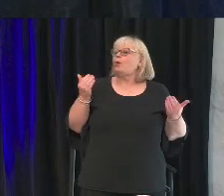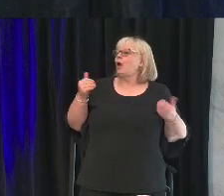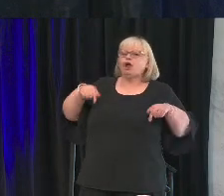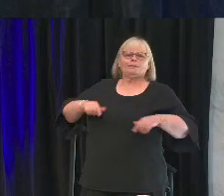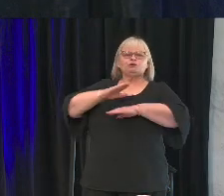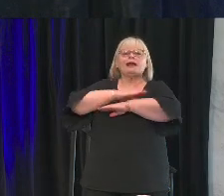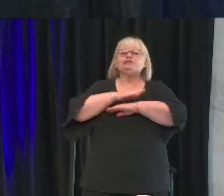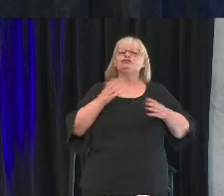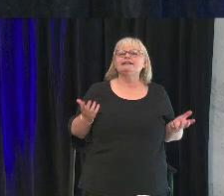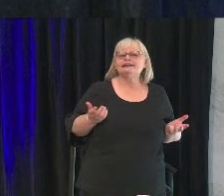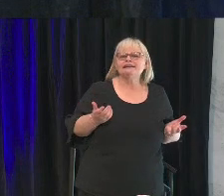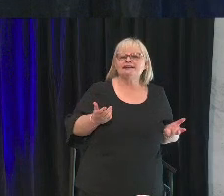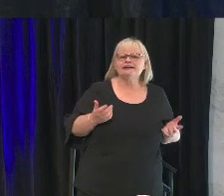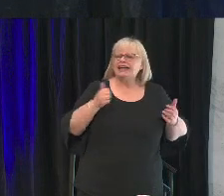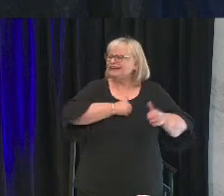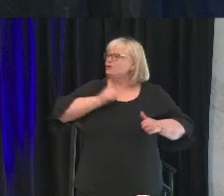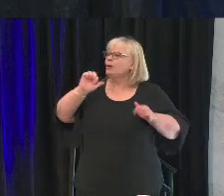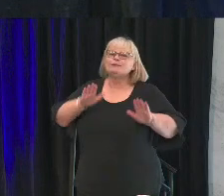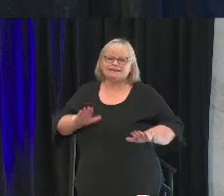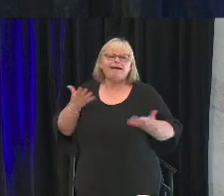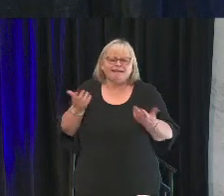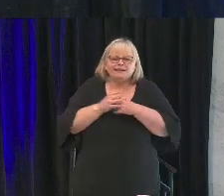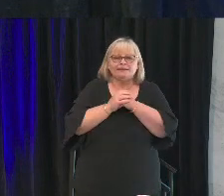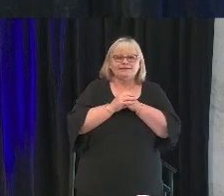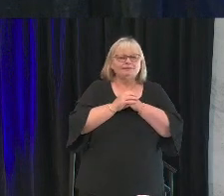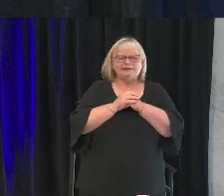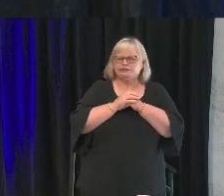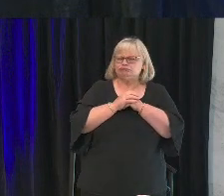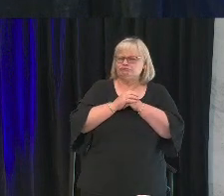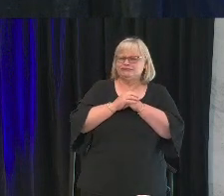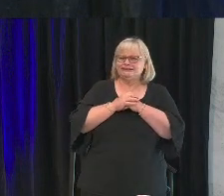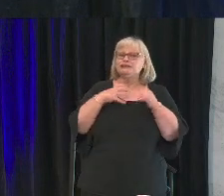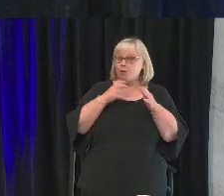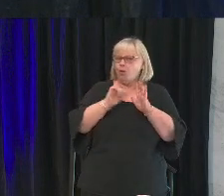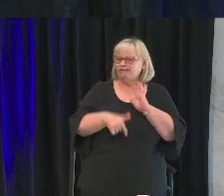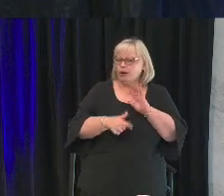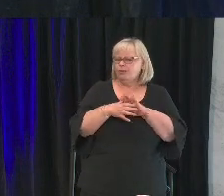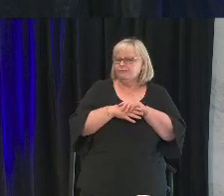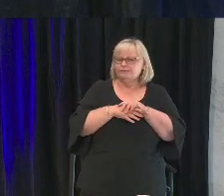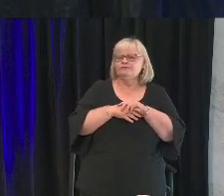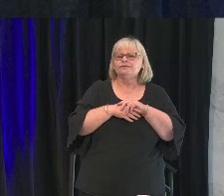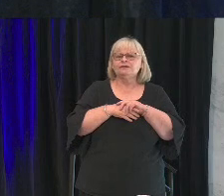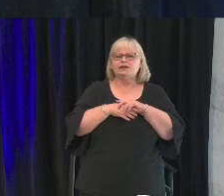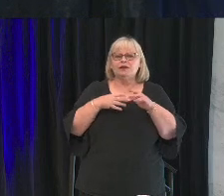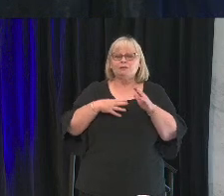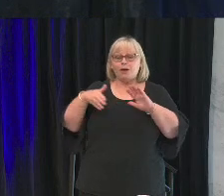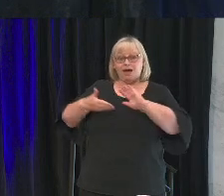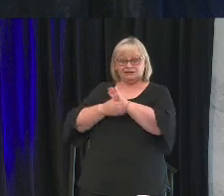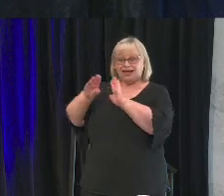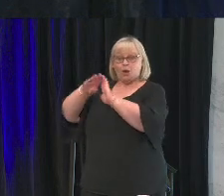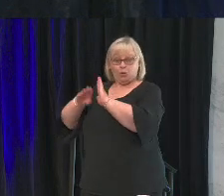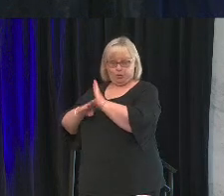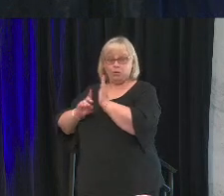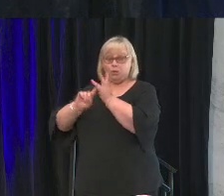country, enjoy your stay. But really there's a bit more to it, because under our traditional